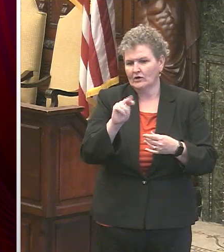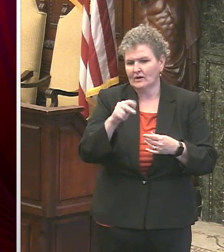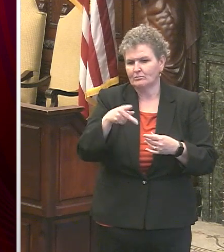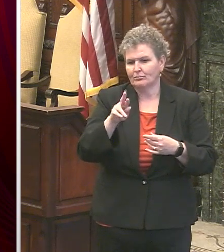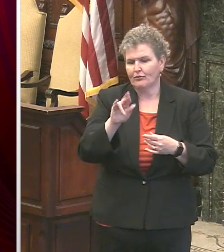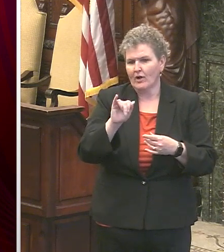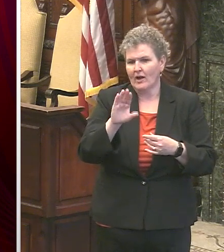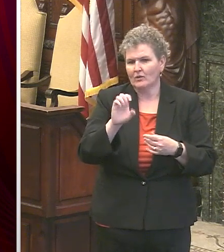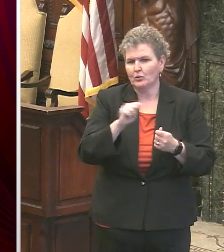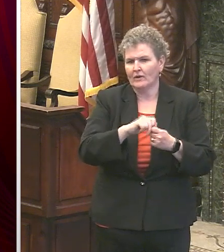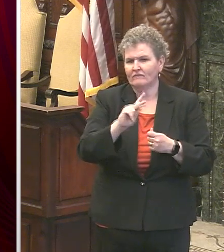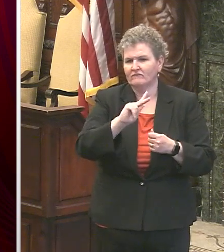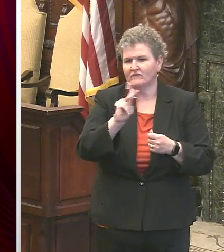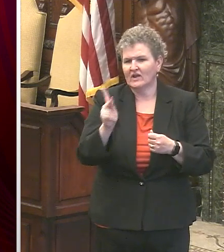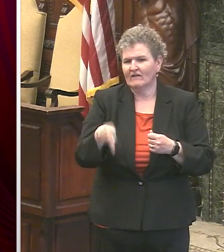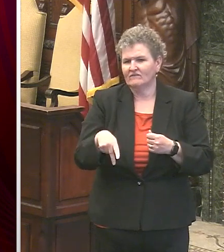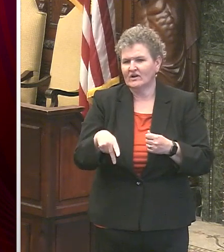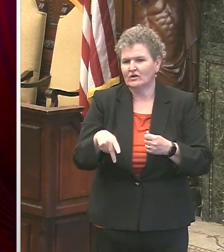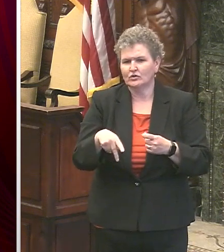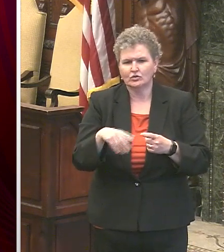News.